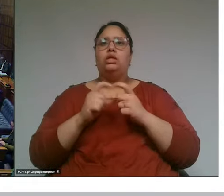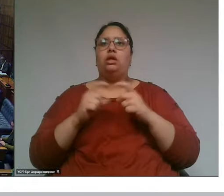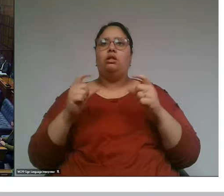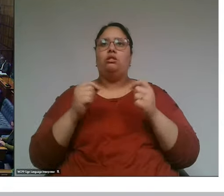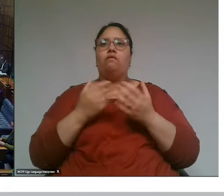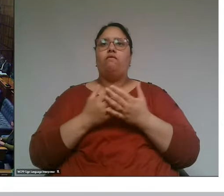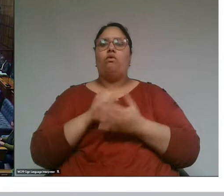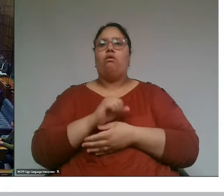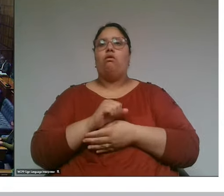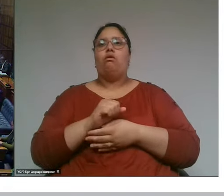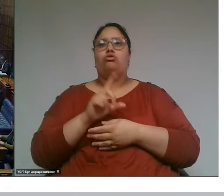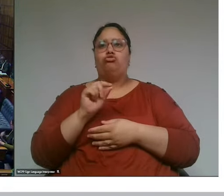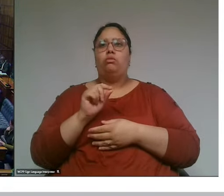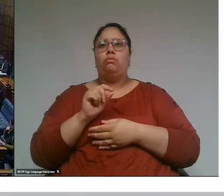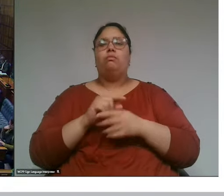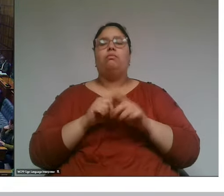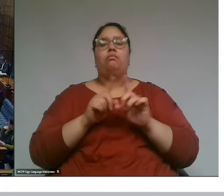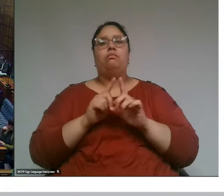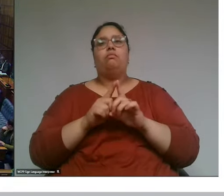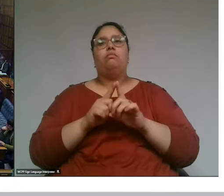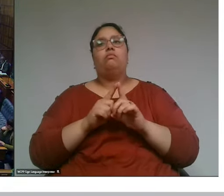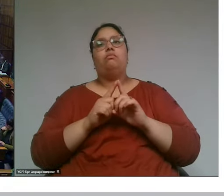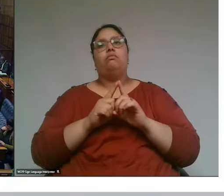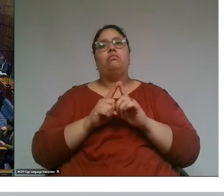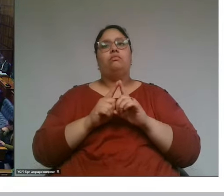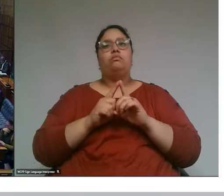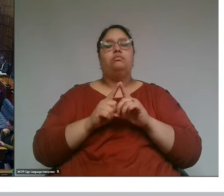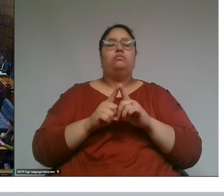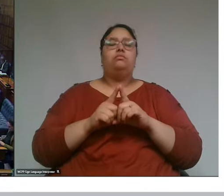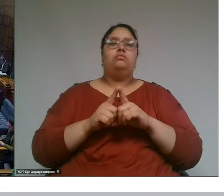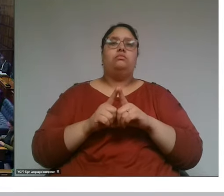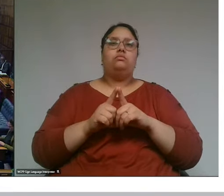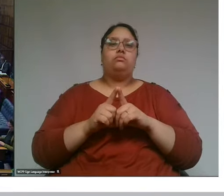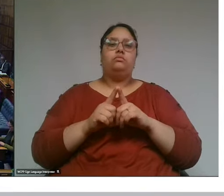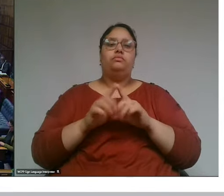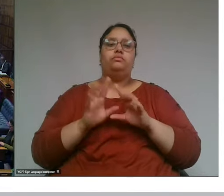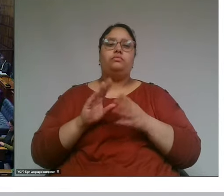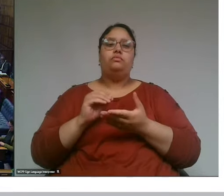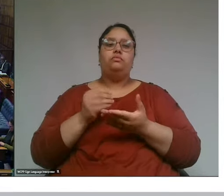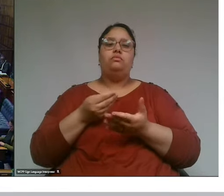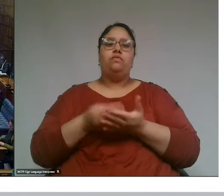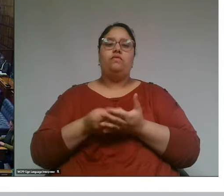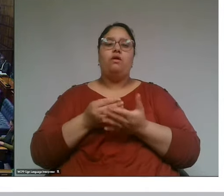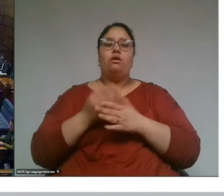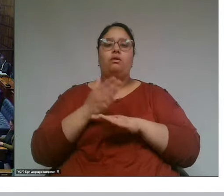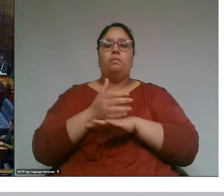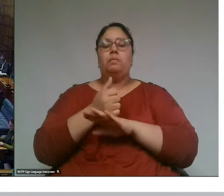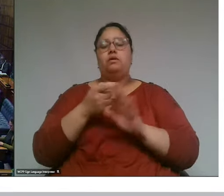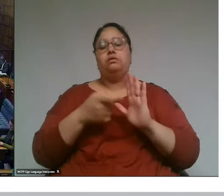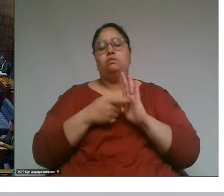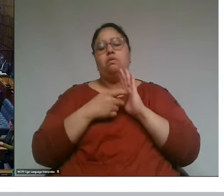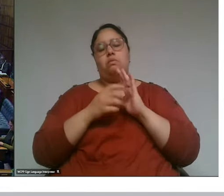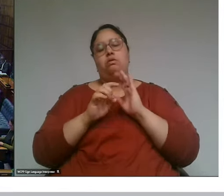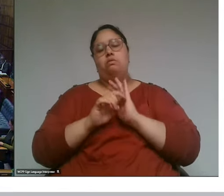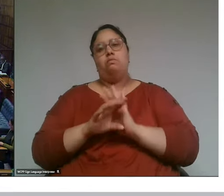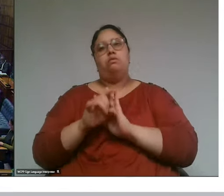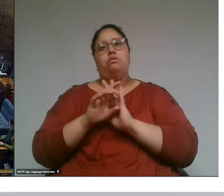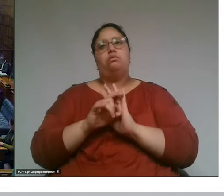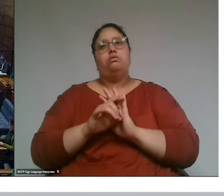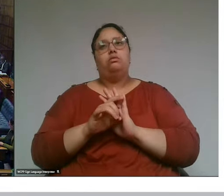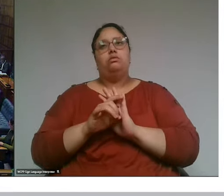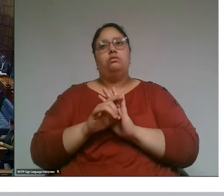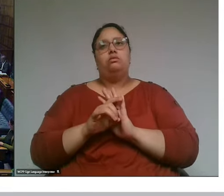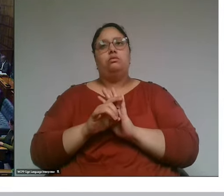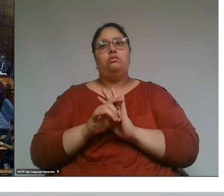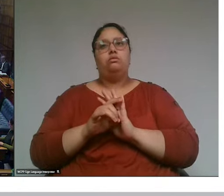since 2019 and it's very much a fund based on what is what is demanded by the market market so what we do is instead of going on our